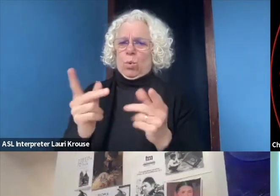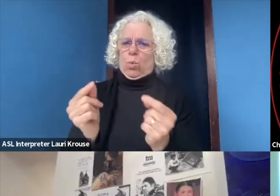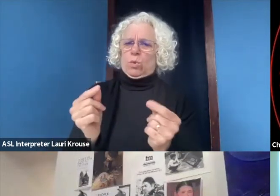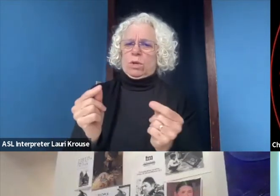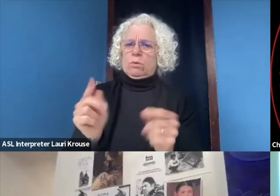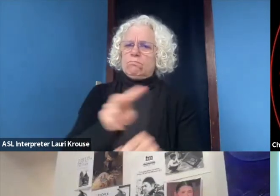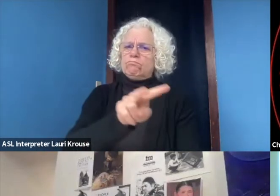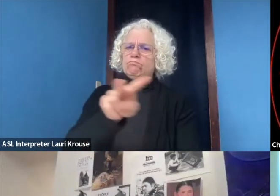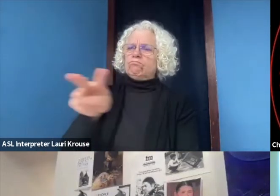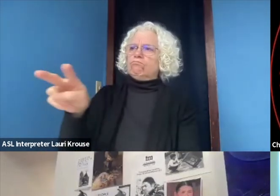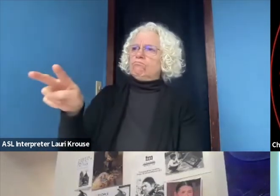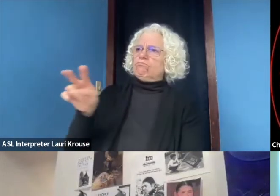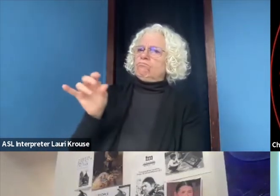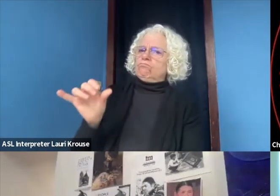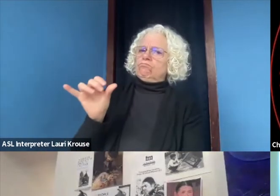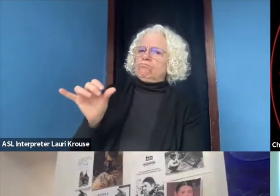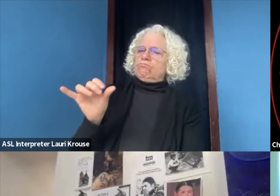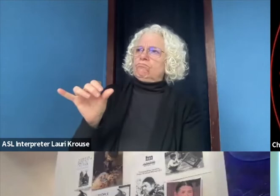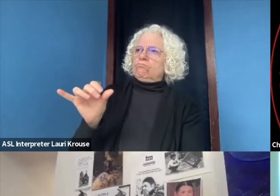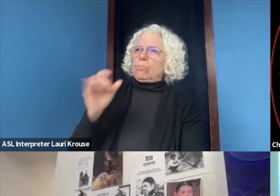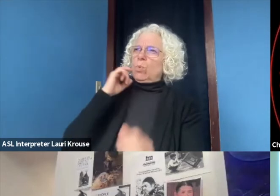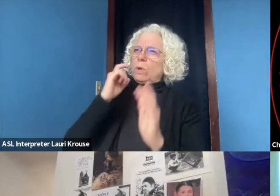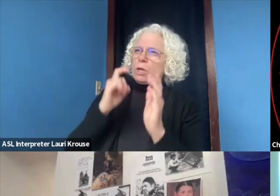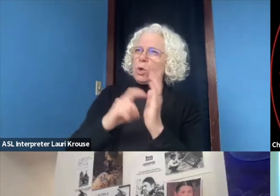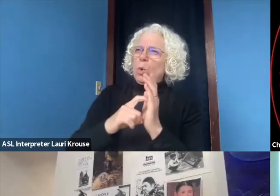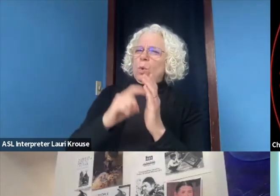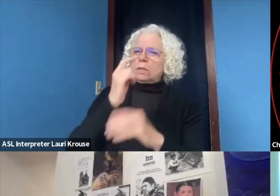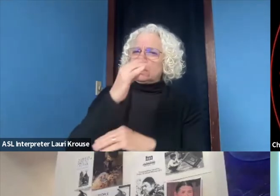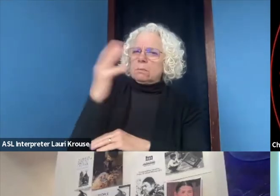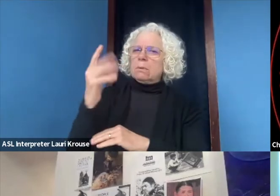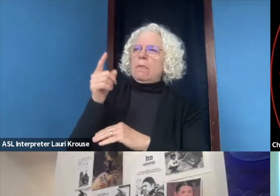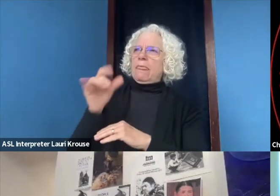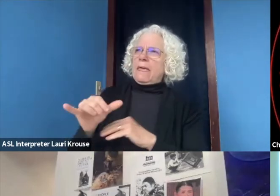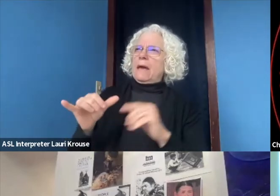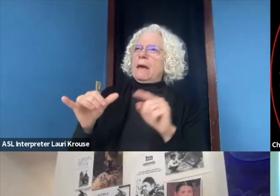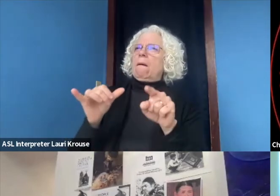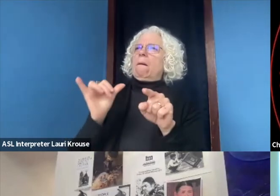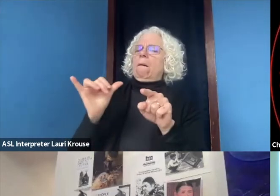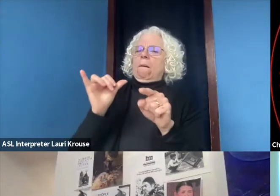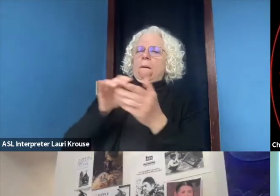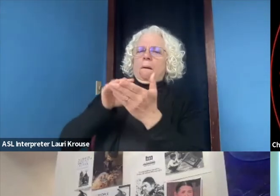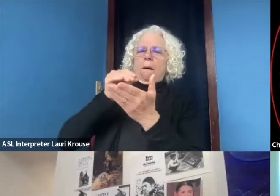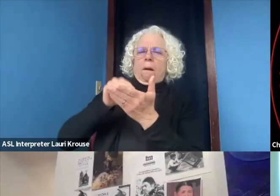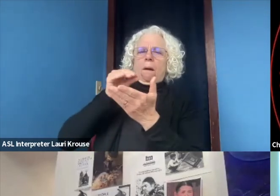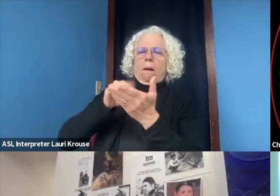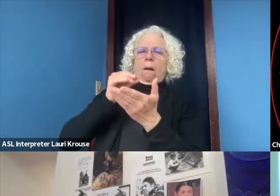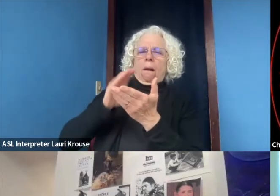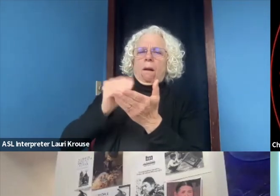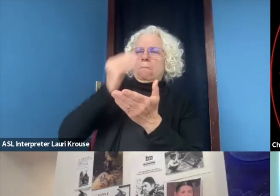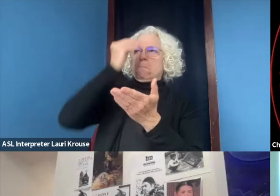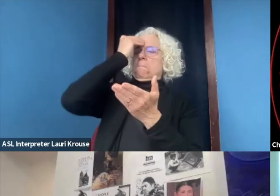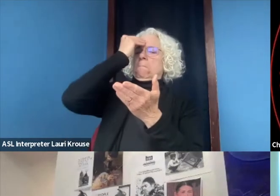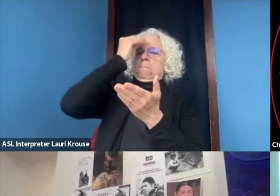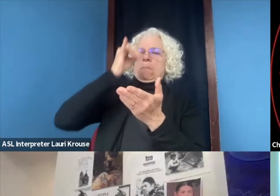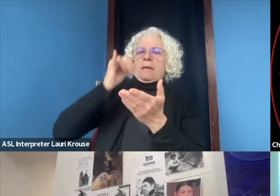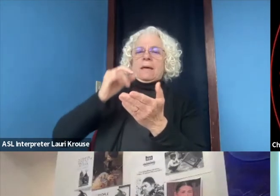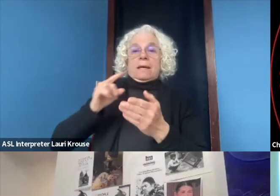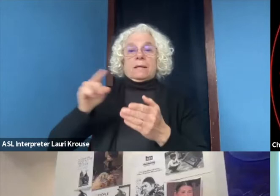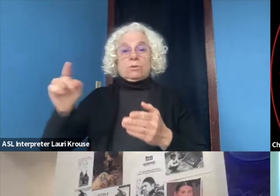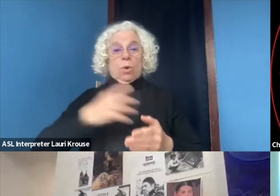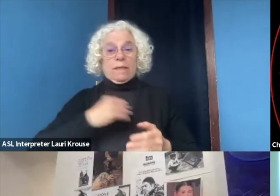and we've learned that this is the way we are supposed to do. So when these people came in destitute,